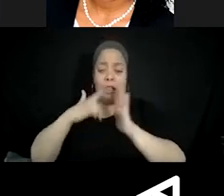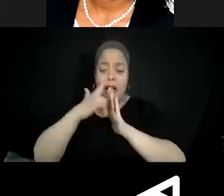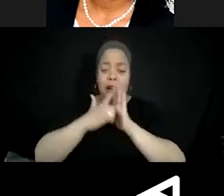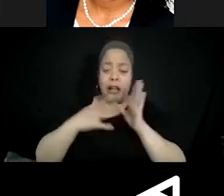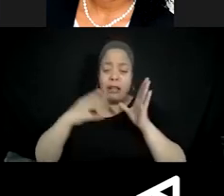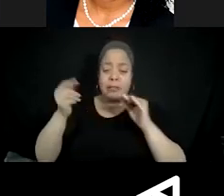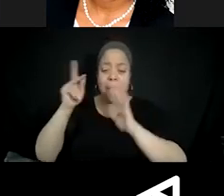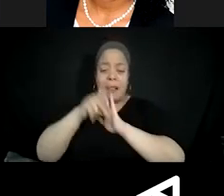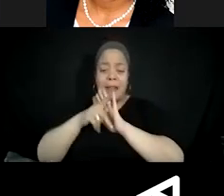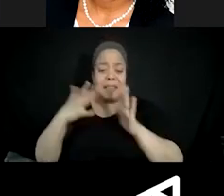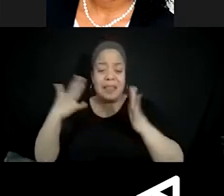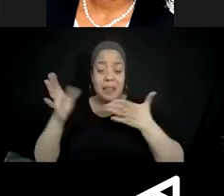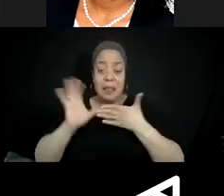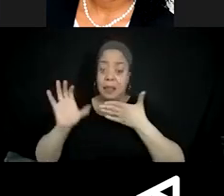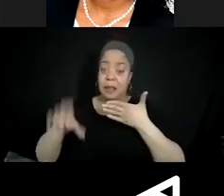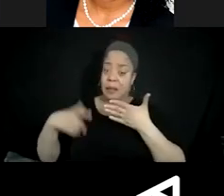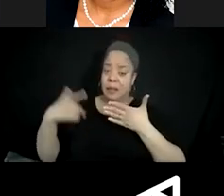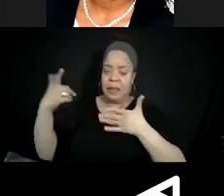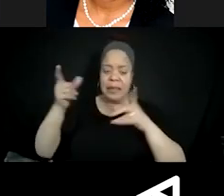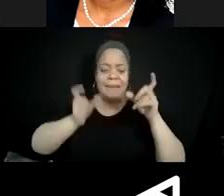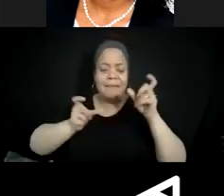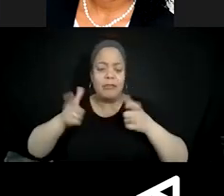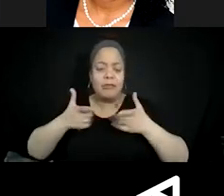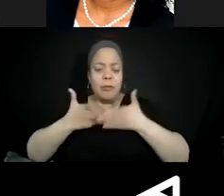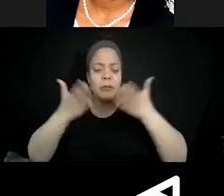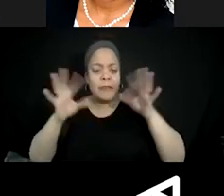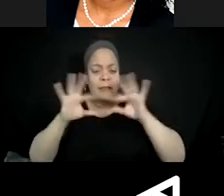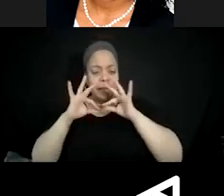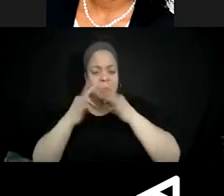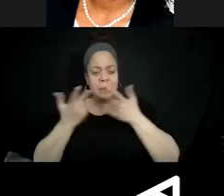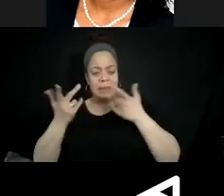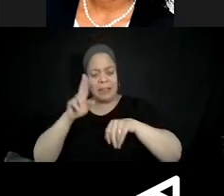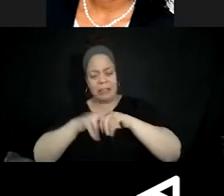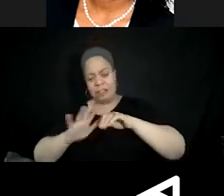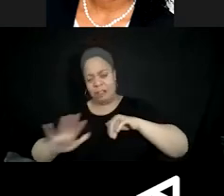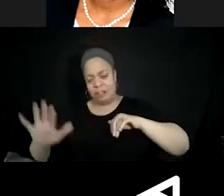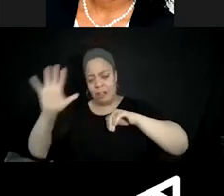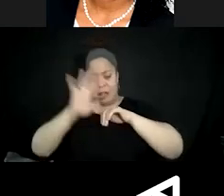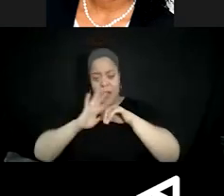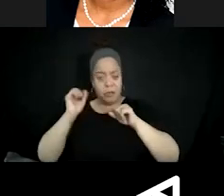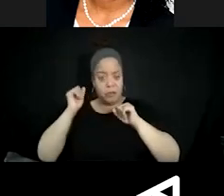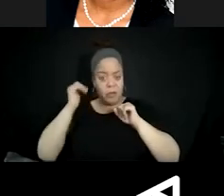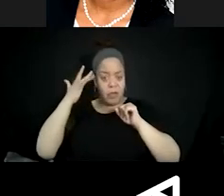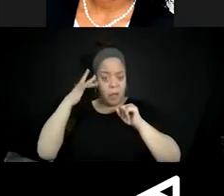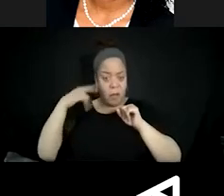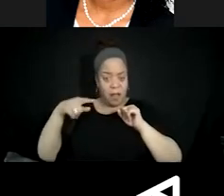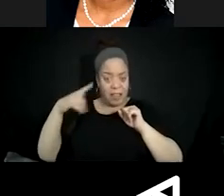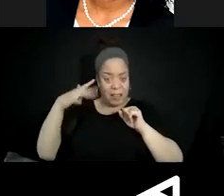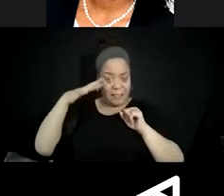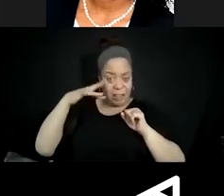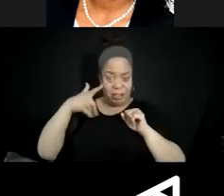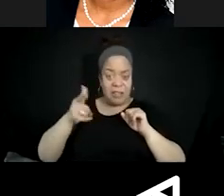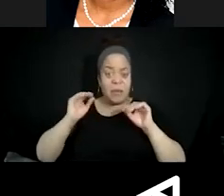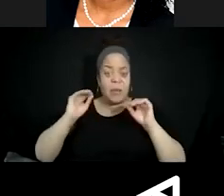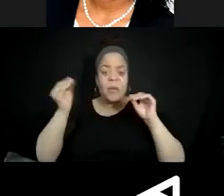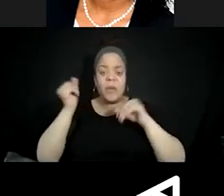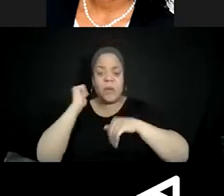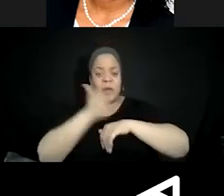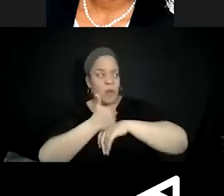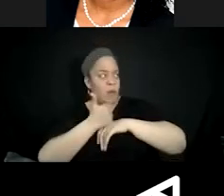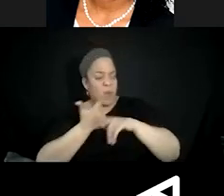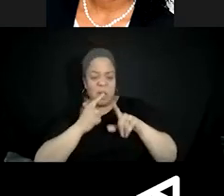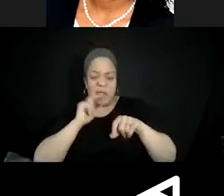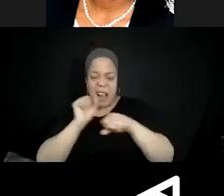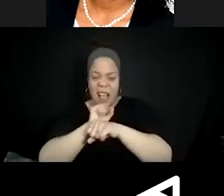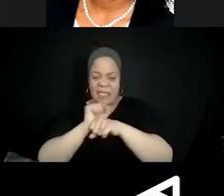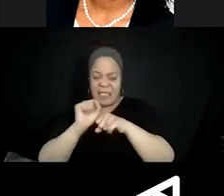on individuals and families nationwide. But why did a theory with no basis in reality take hold? Going all